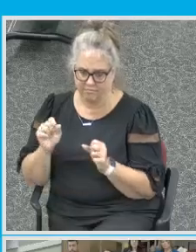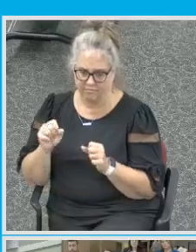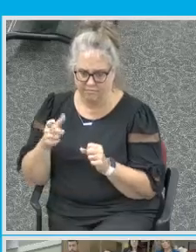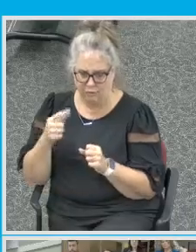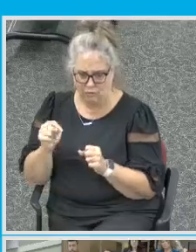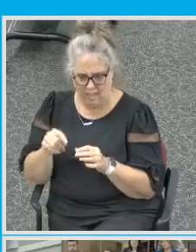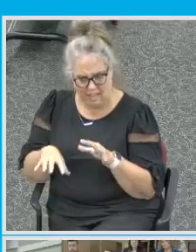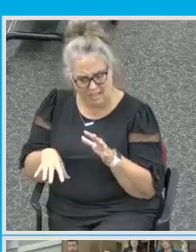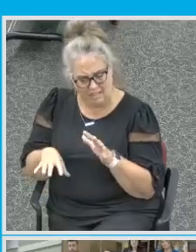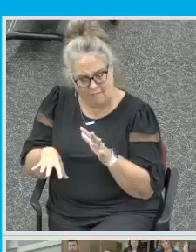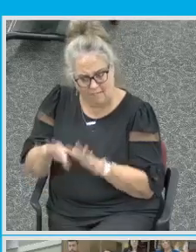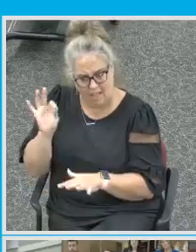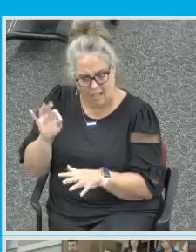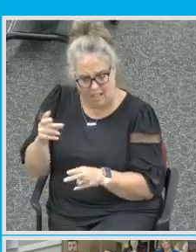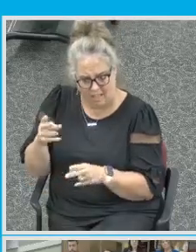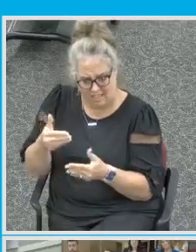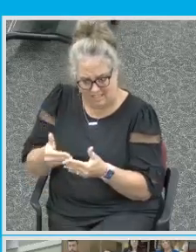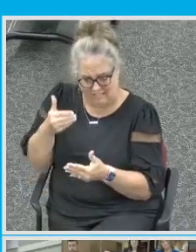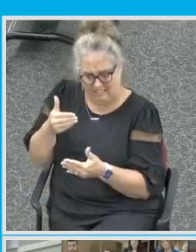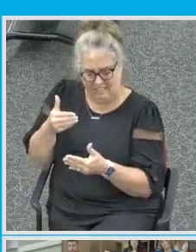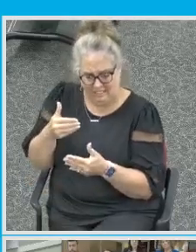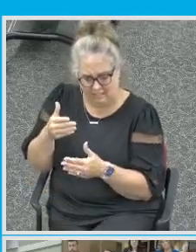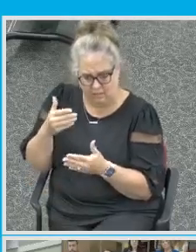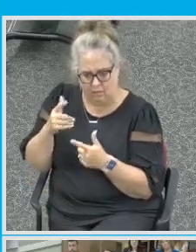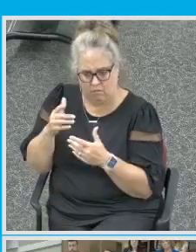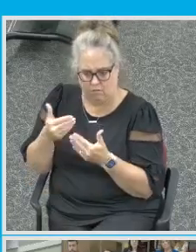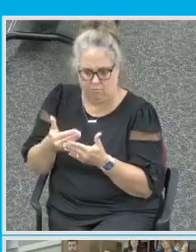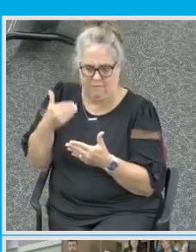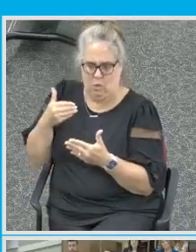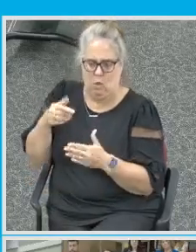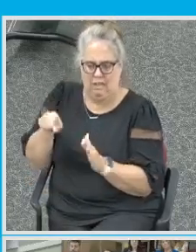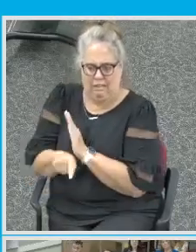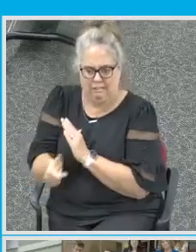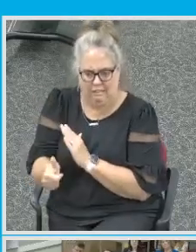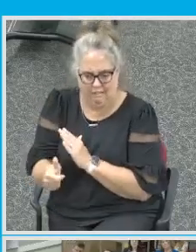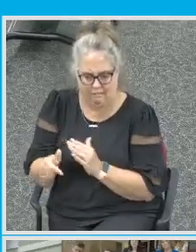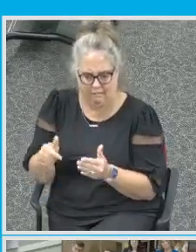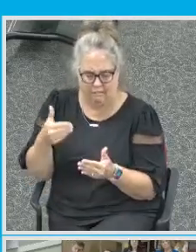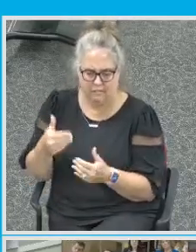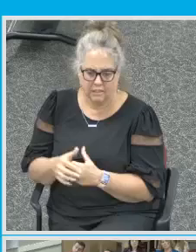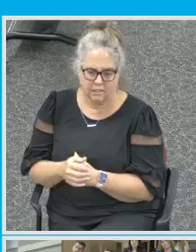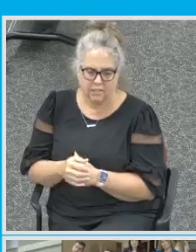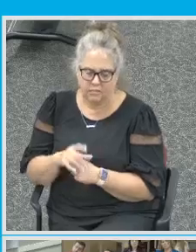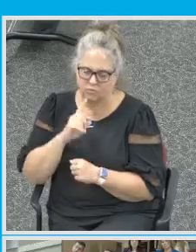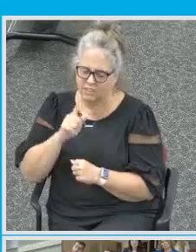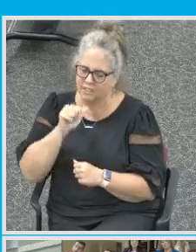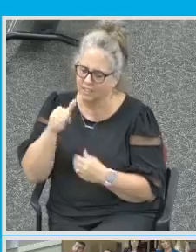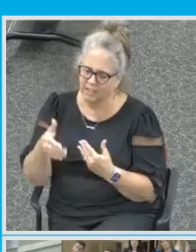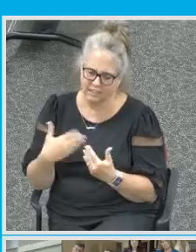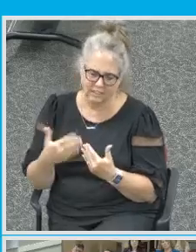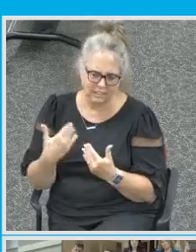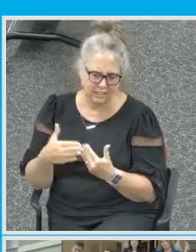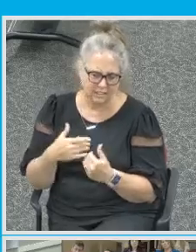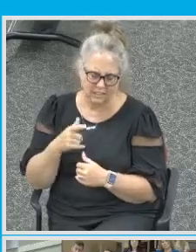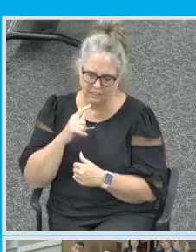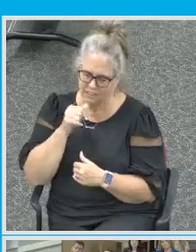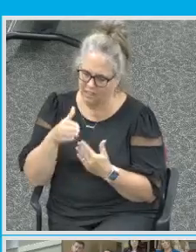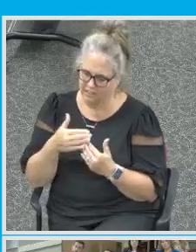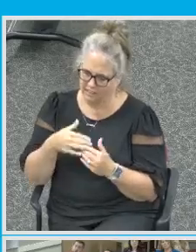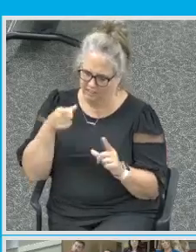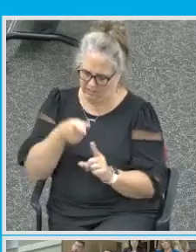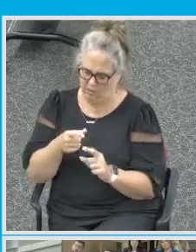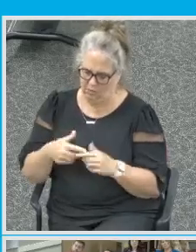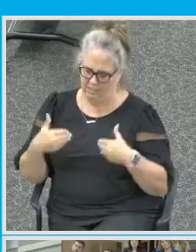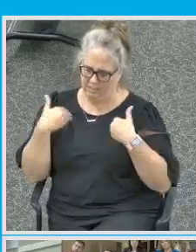lives. Thank you for your continued support in addressing the complex issues of youth suicide prevention. As the struggles that face our youth evolve,